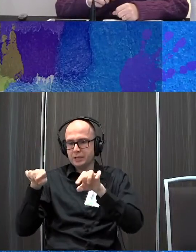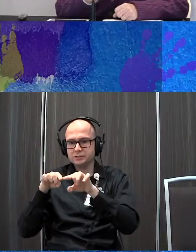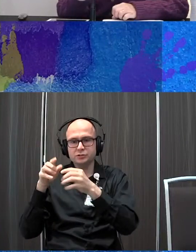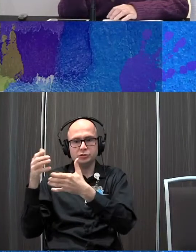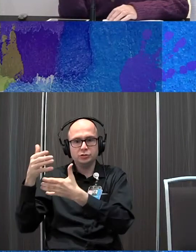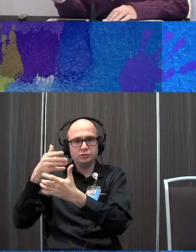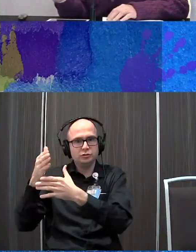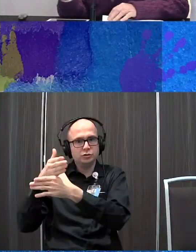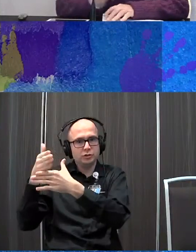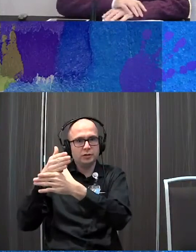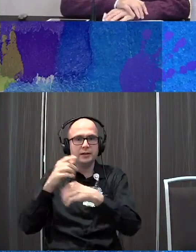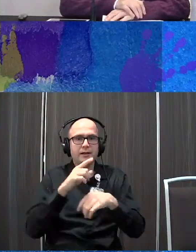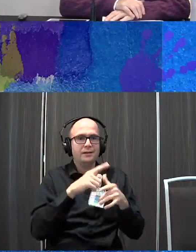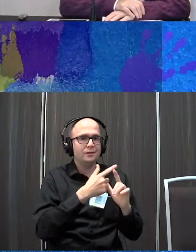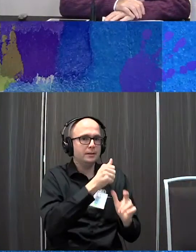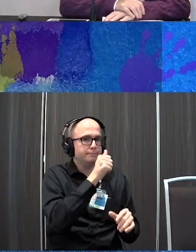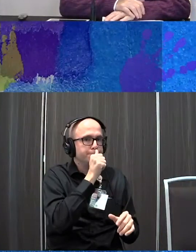and then there is the private